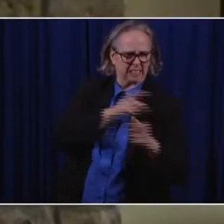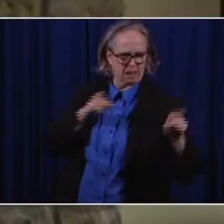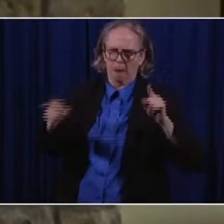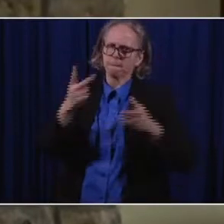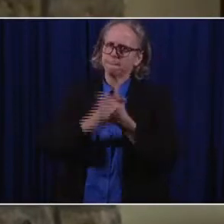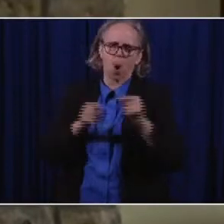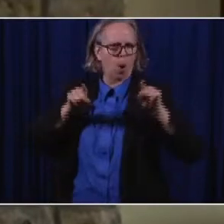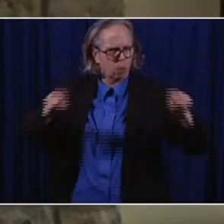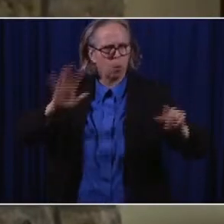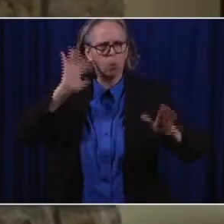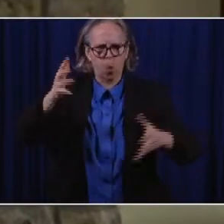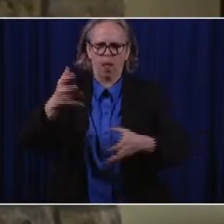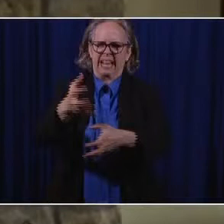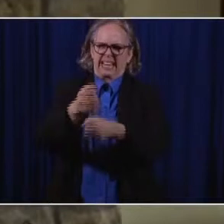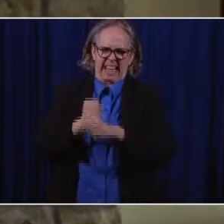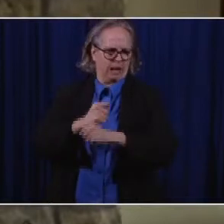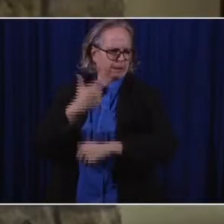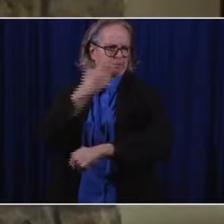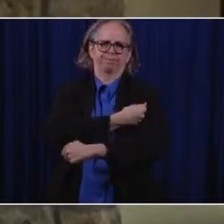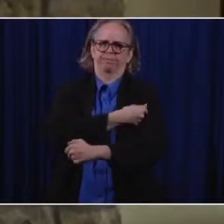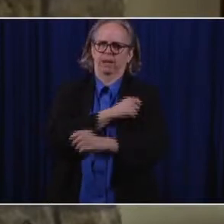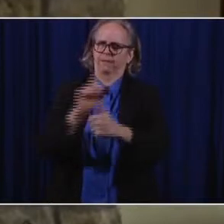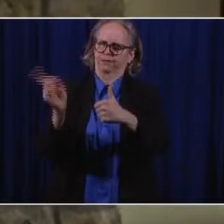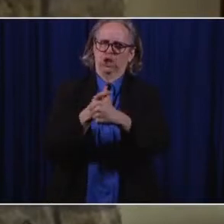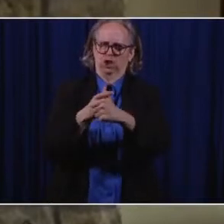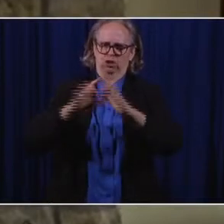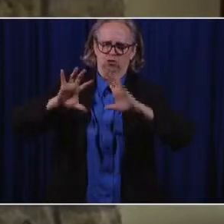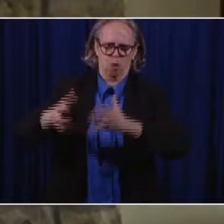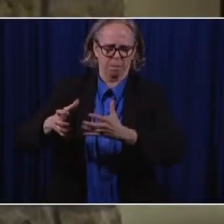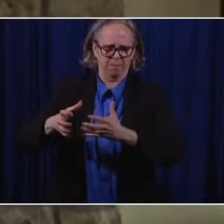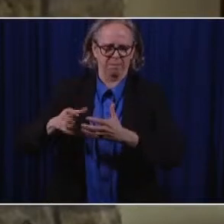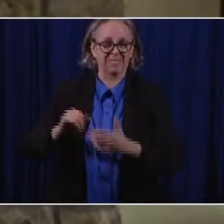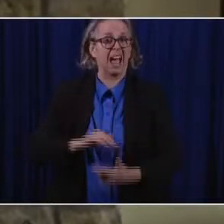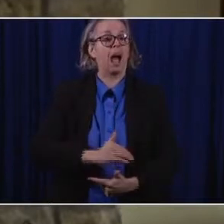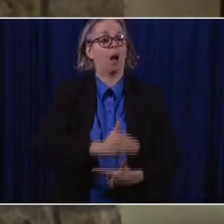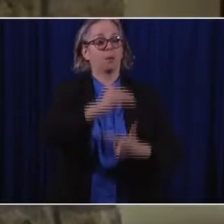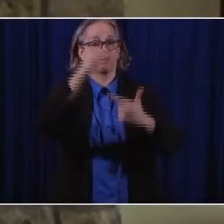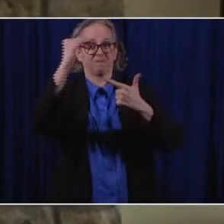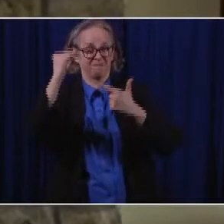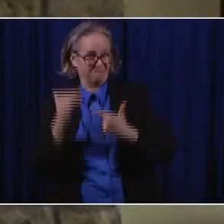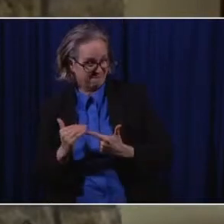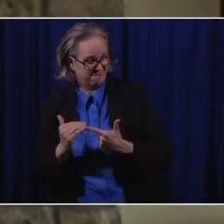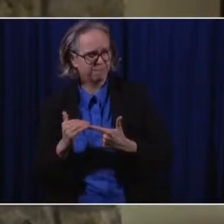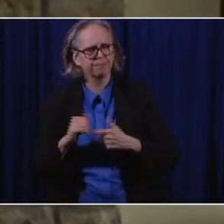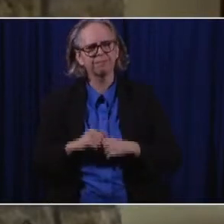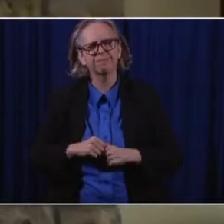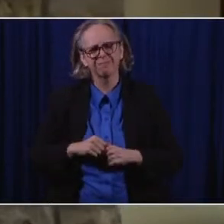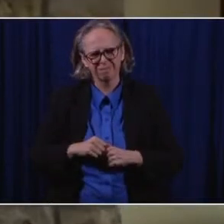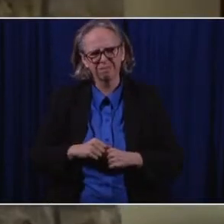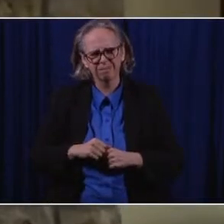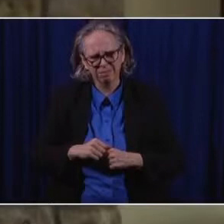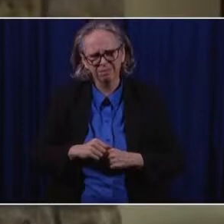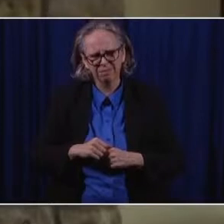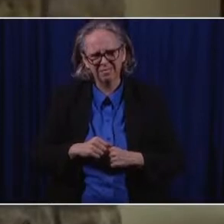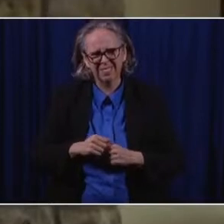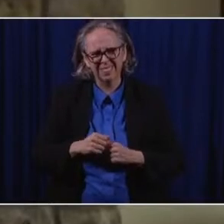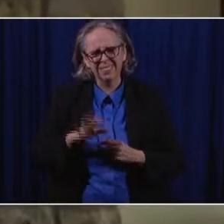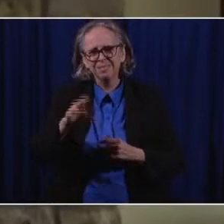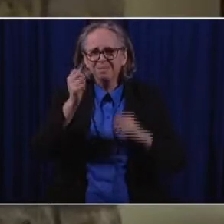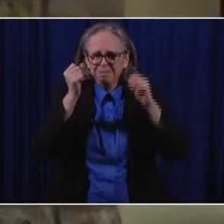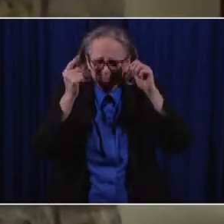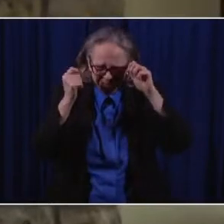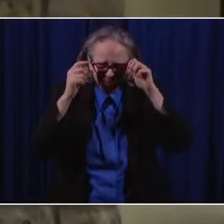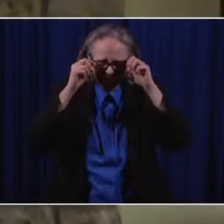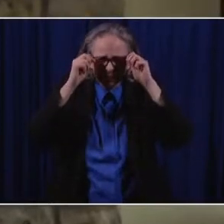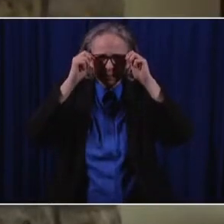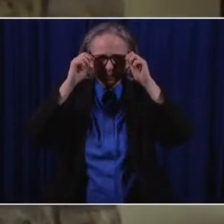first tier. Also, very early on is going to be, in all probability, people who care for people in a congregate